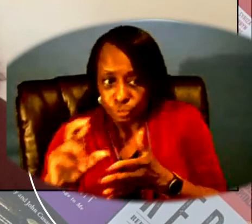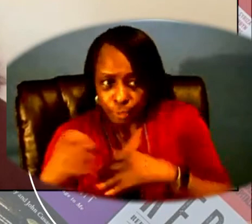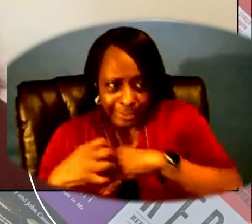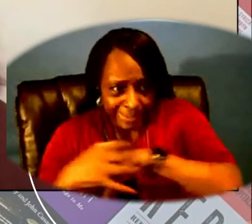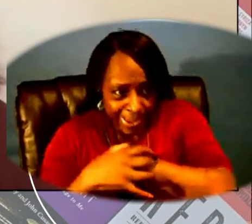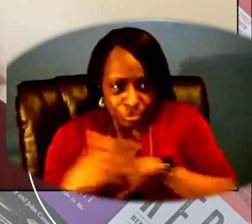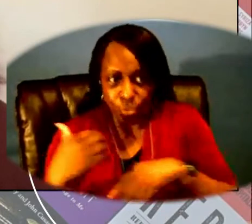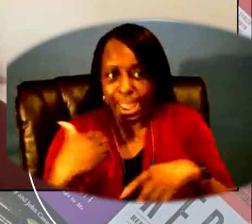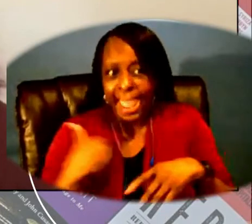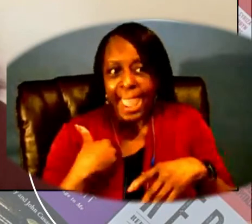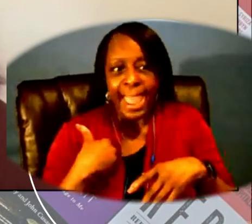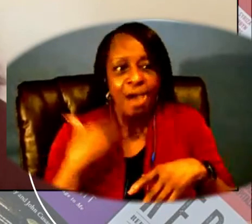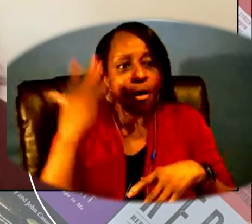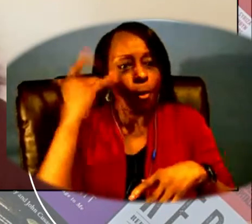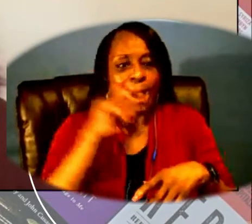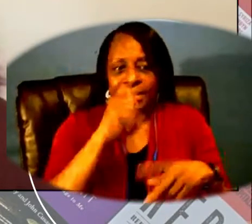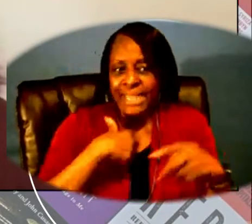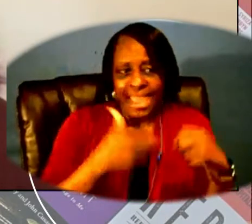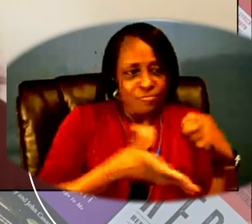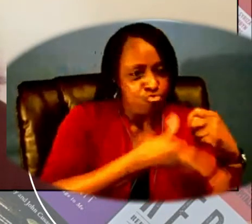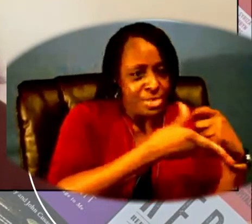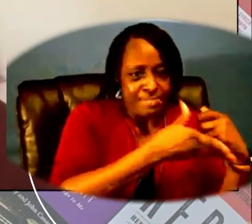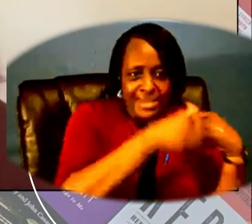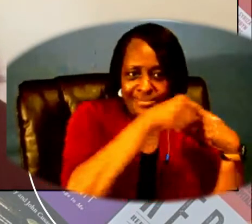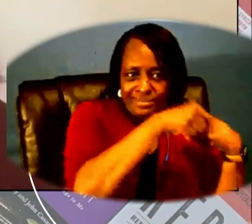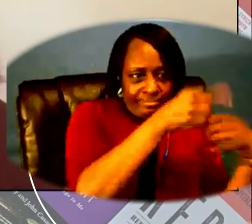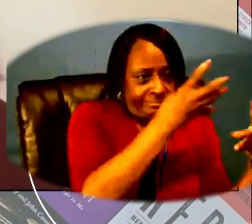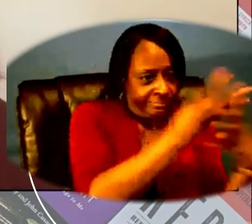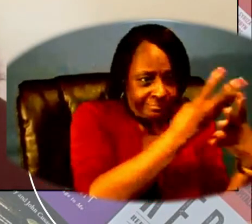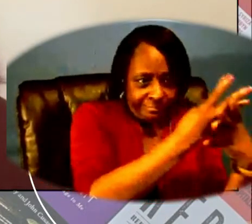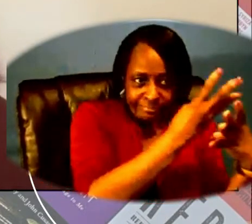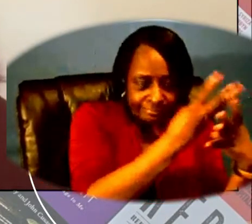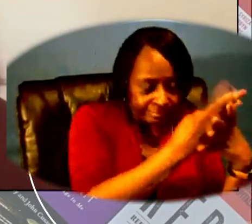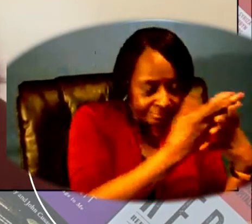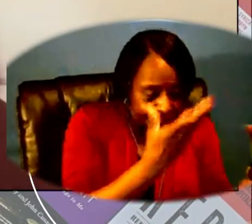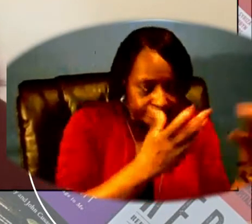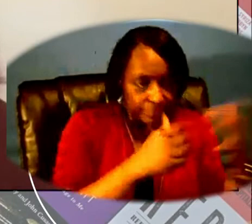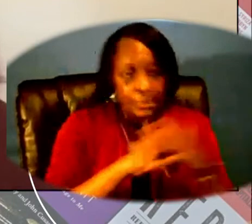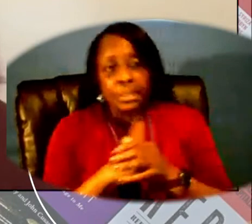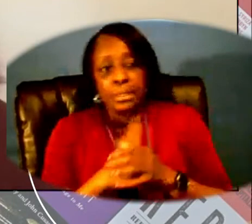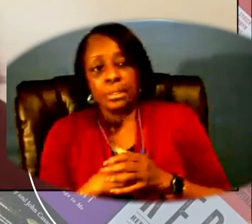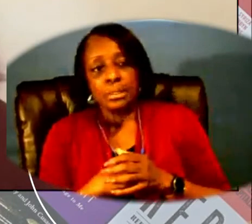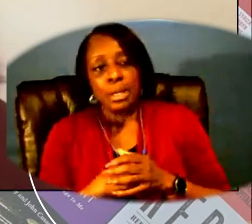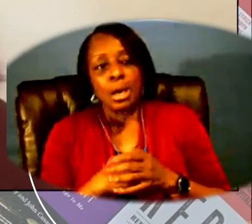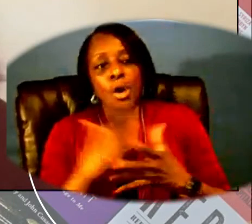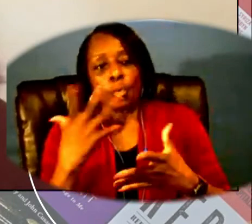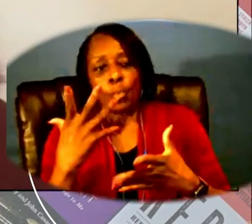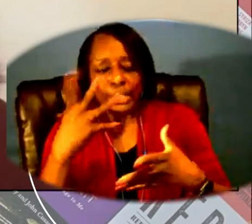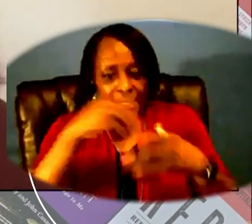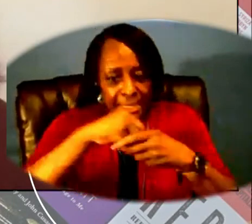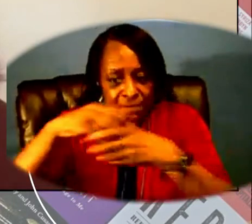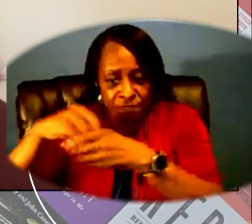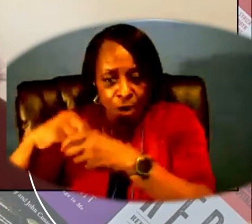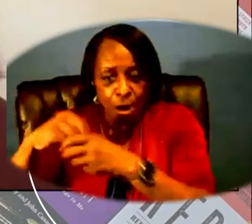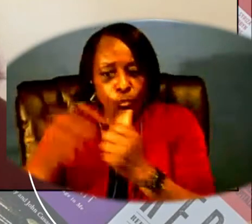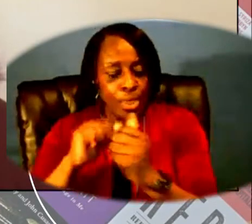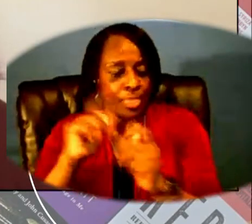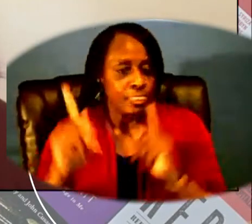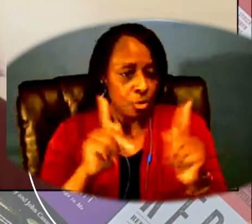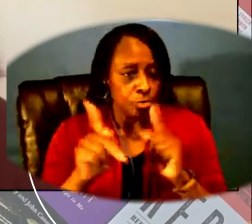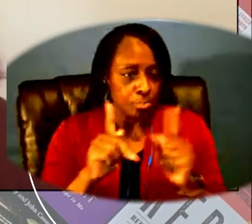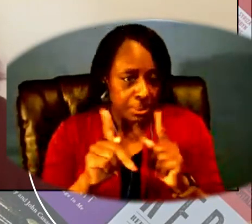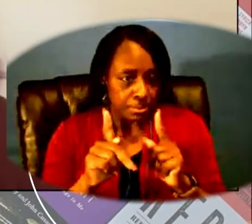because they didn't get treatment after situations like this. And we can engage with all of those individuals with